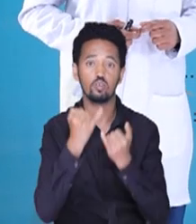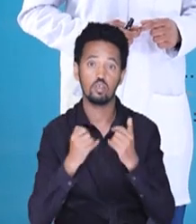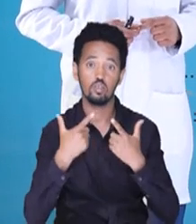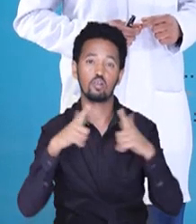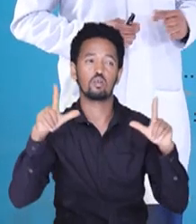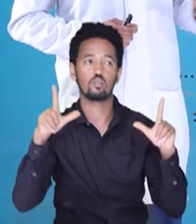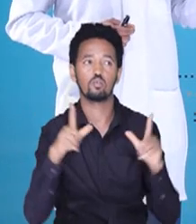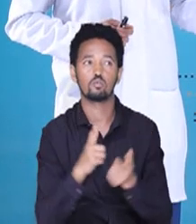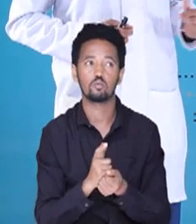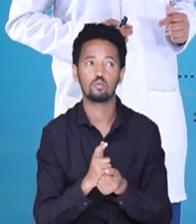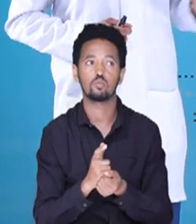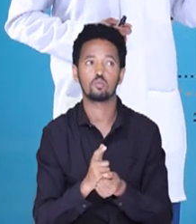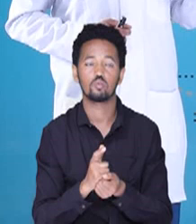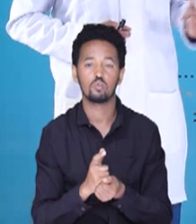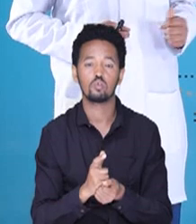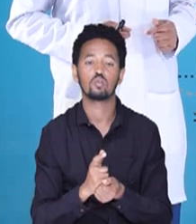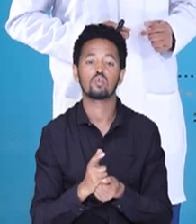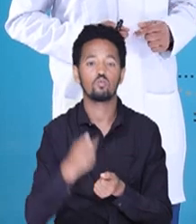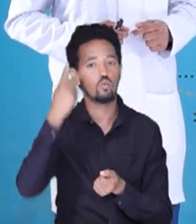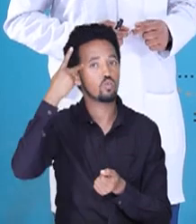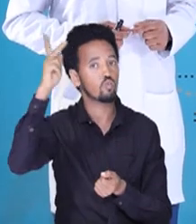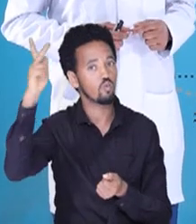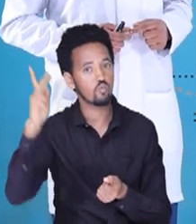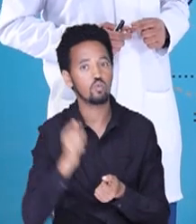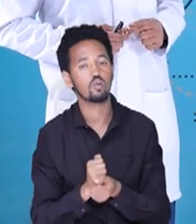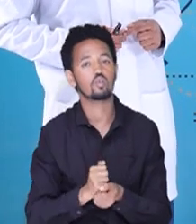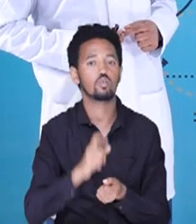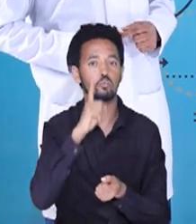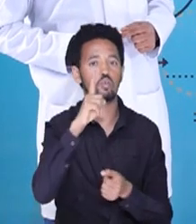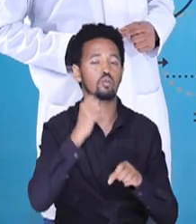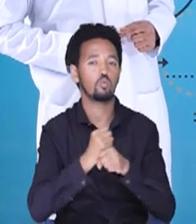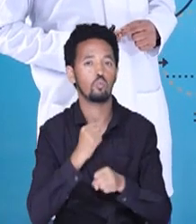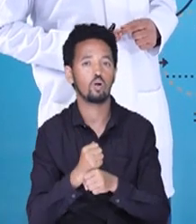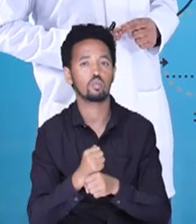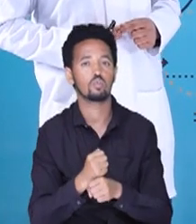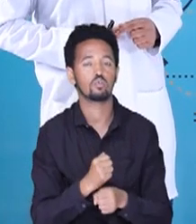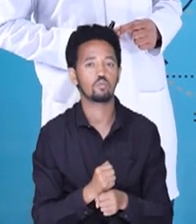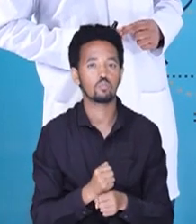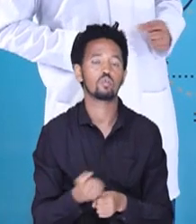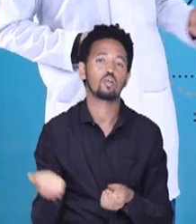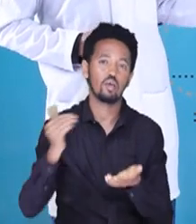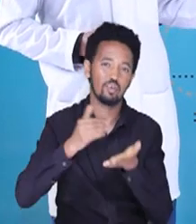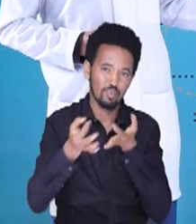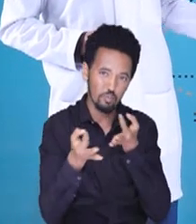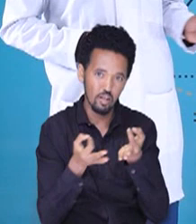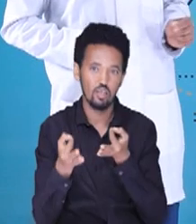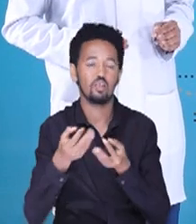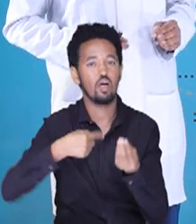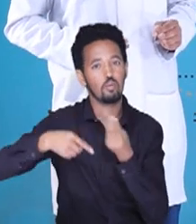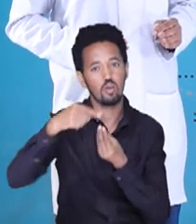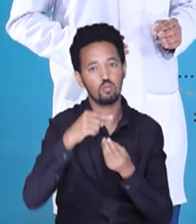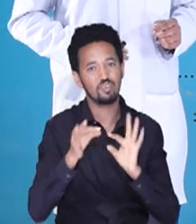Enlightenment. The Enlightenment philosopher and their own works. Explain about